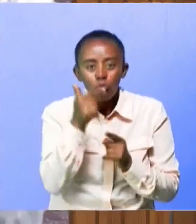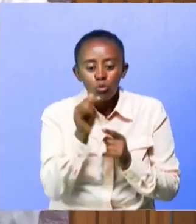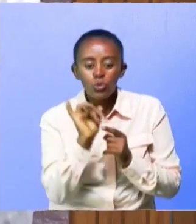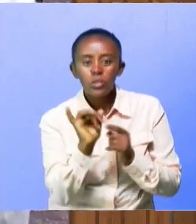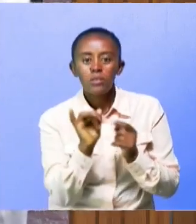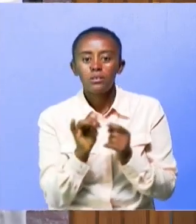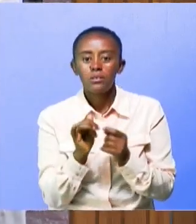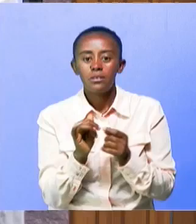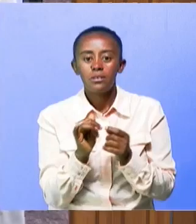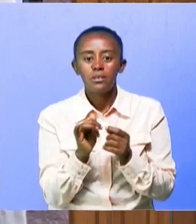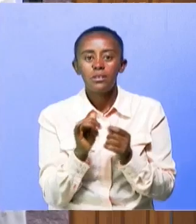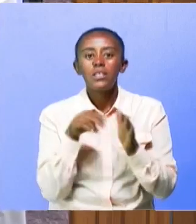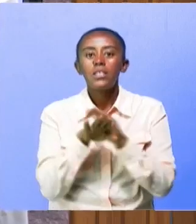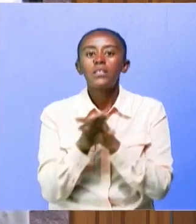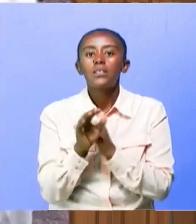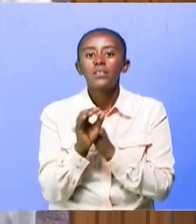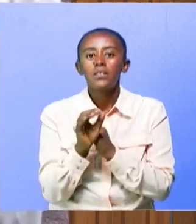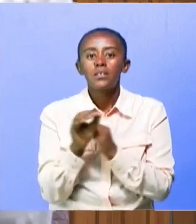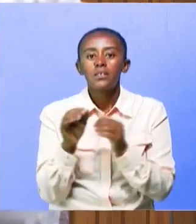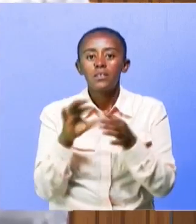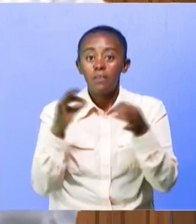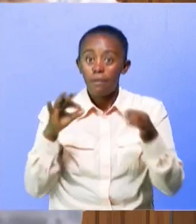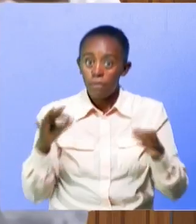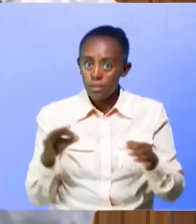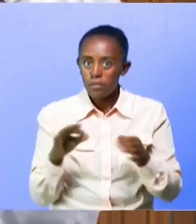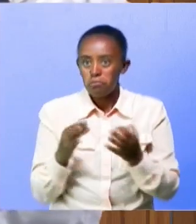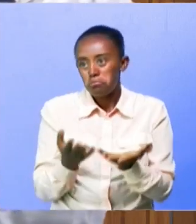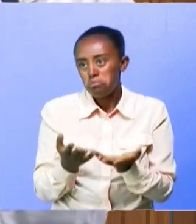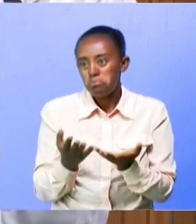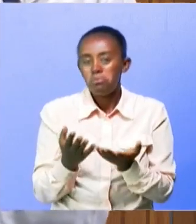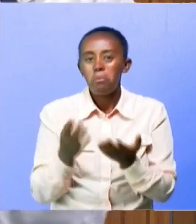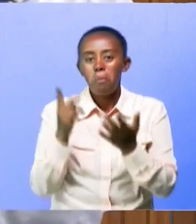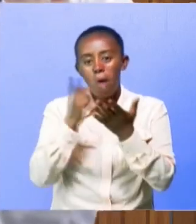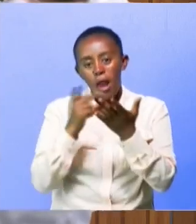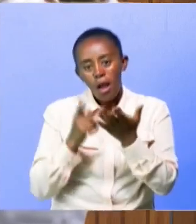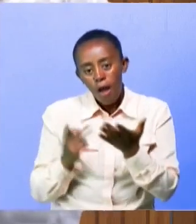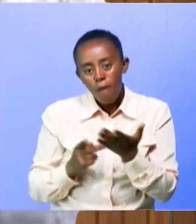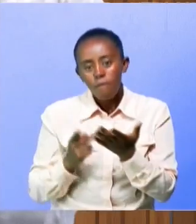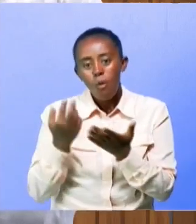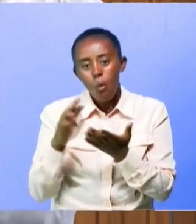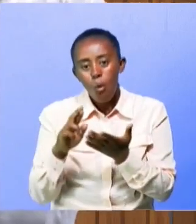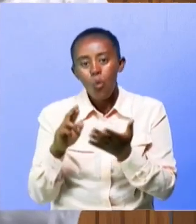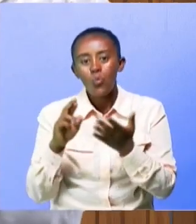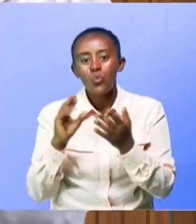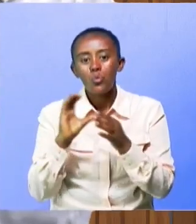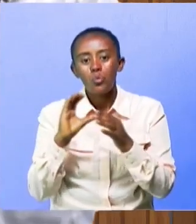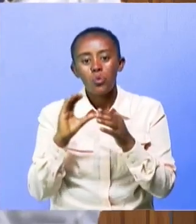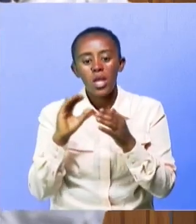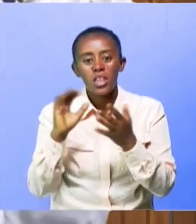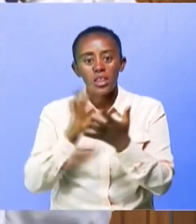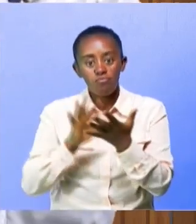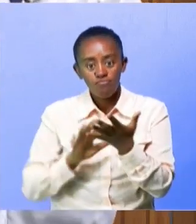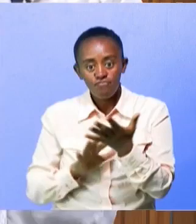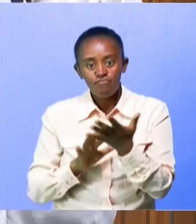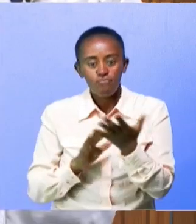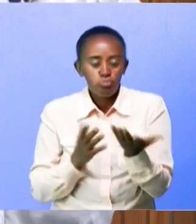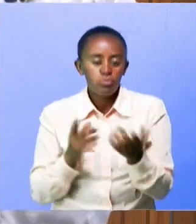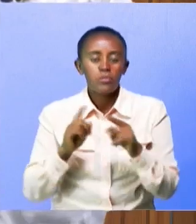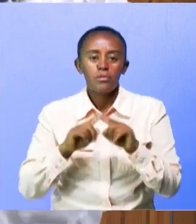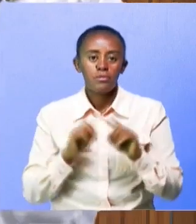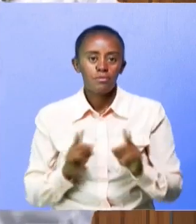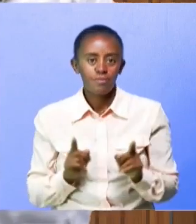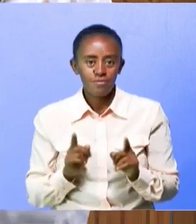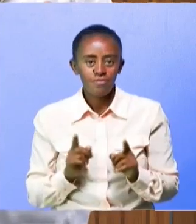we use in the sentences. It maybe it's in the paragraph, it's maybe in the text, etc.